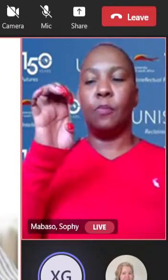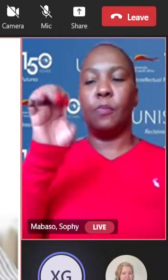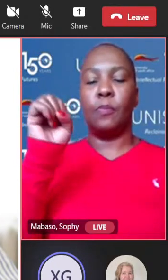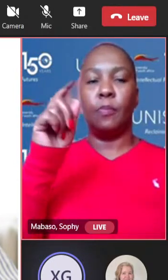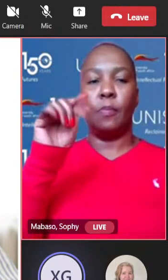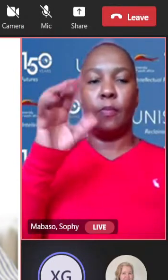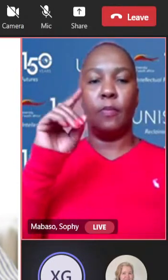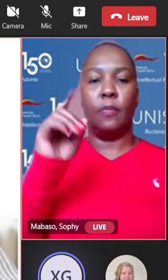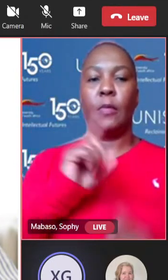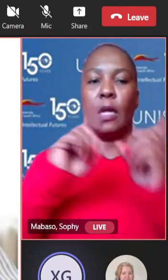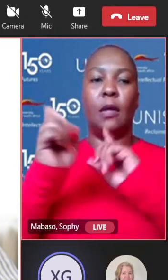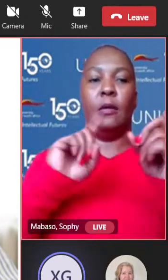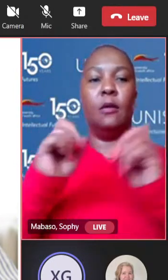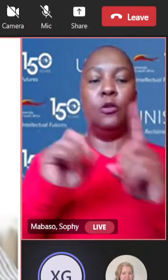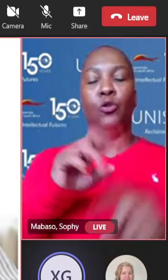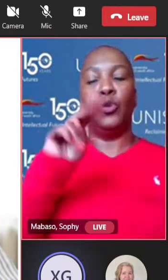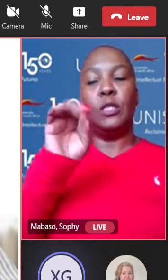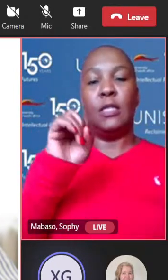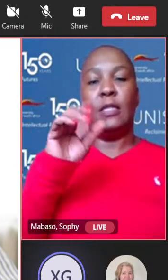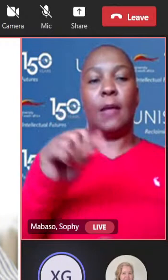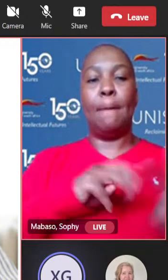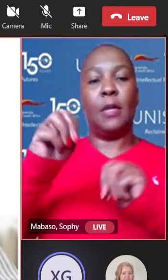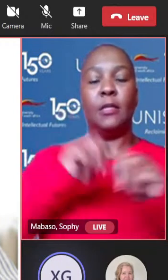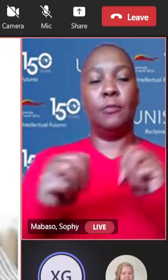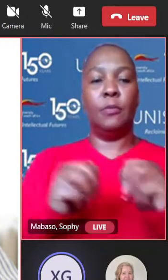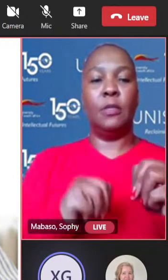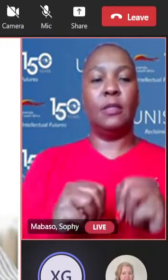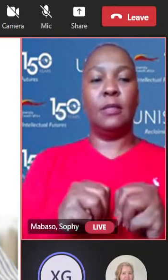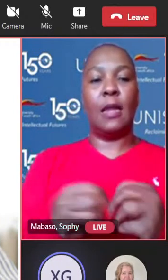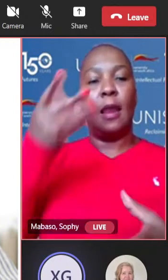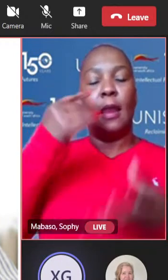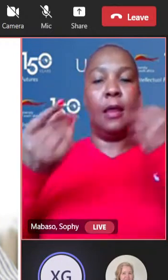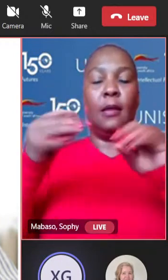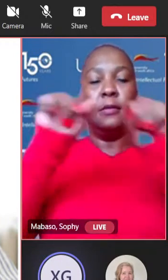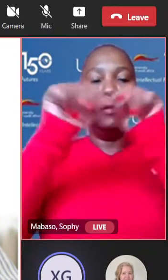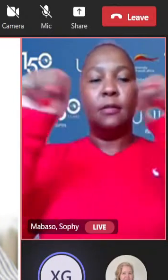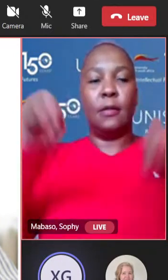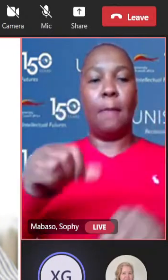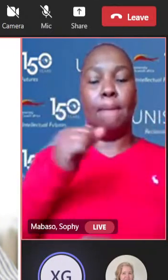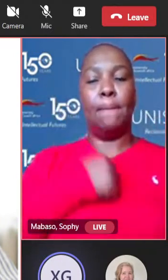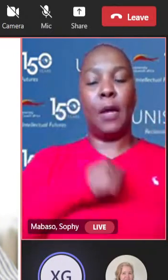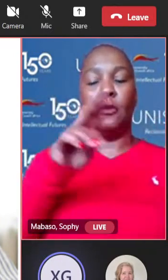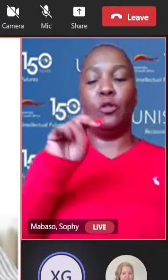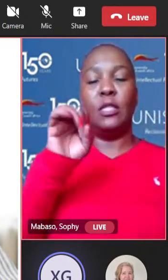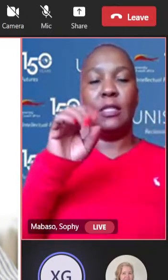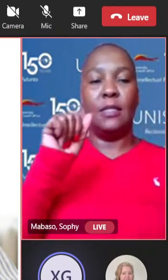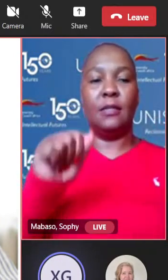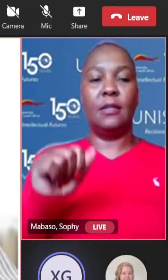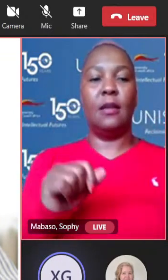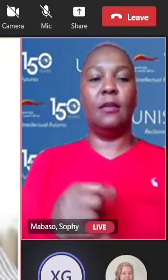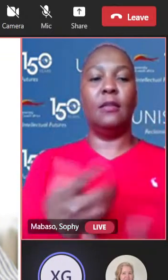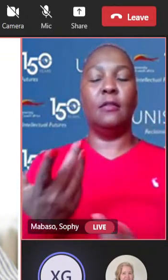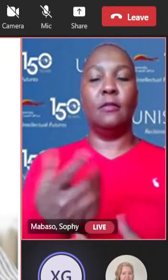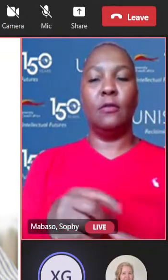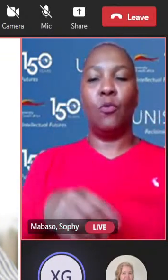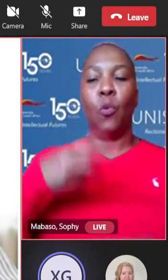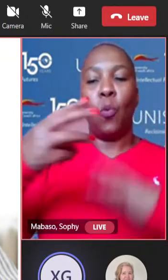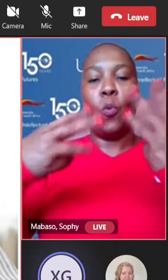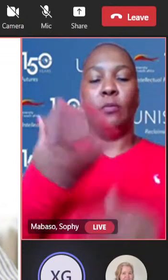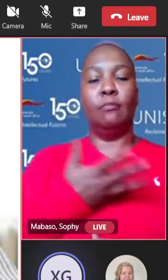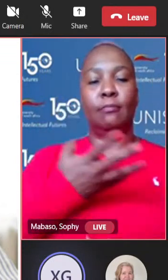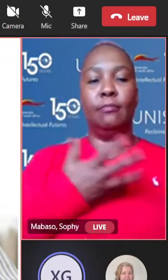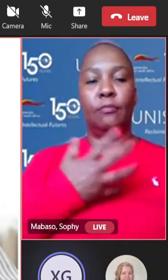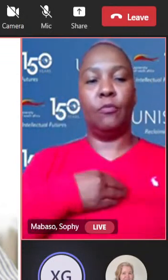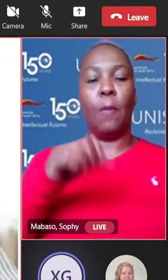which is what we call my Unisa, and we mostly will work on what is called my